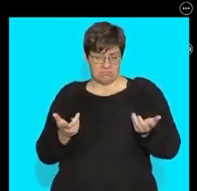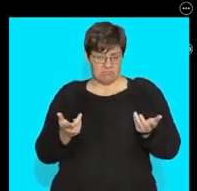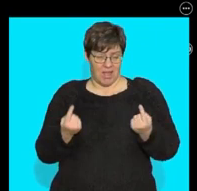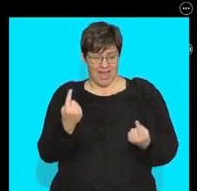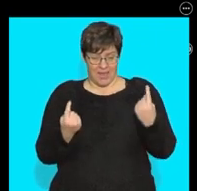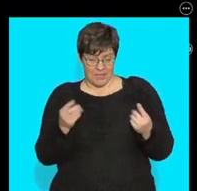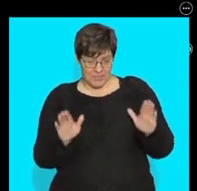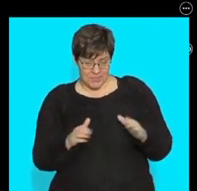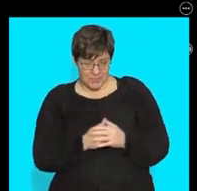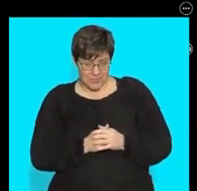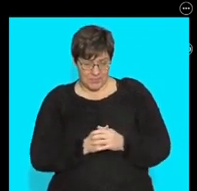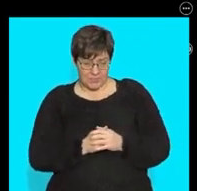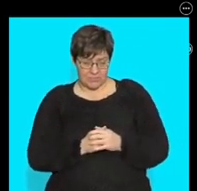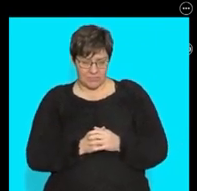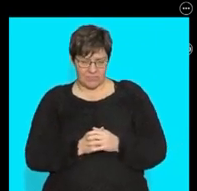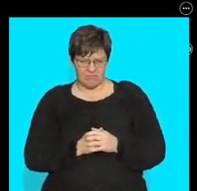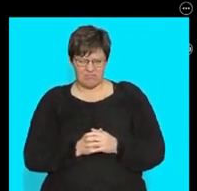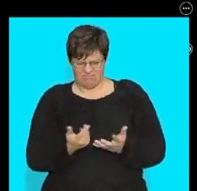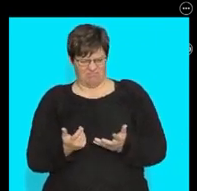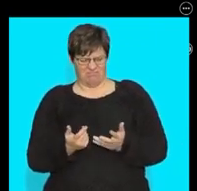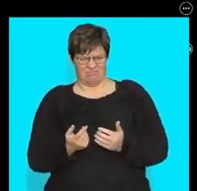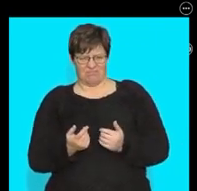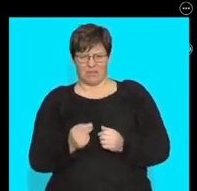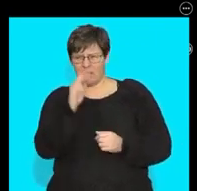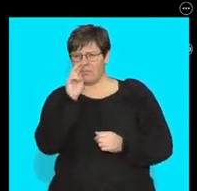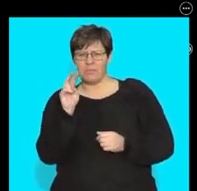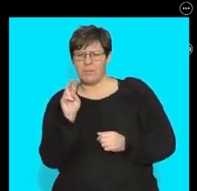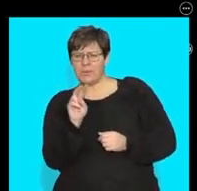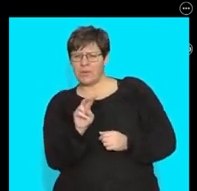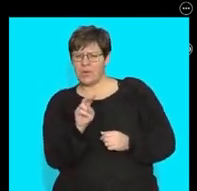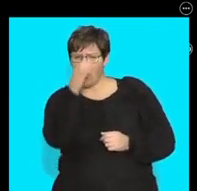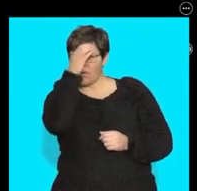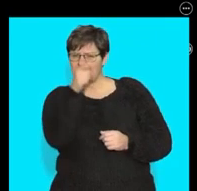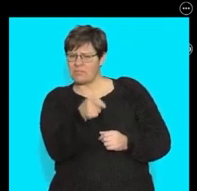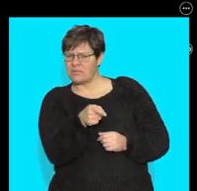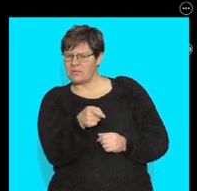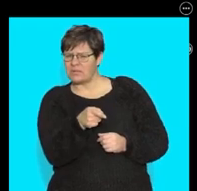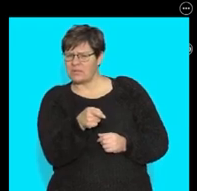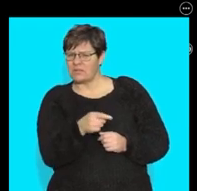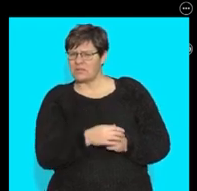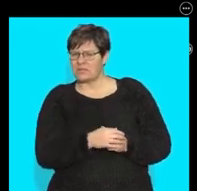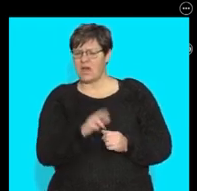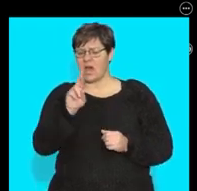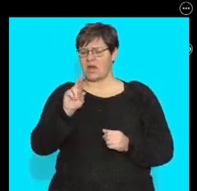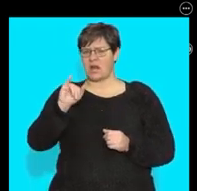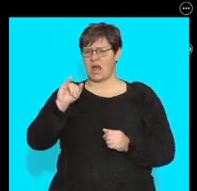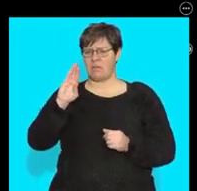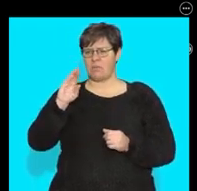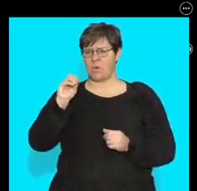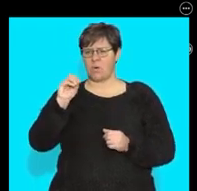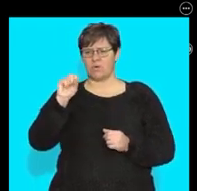be smooth. Now, what am I talking about when I'm looking at this concept of what a ribosome